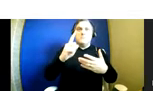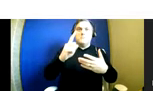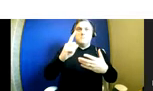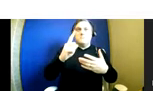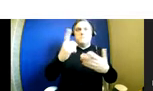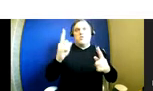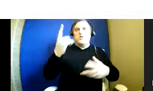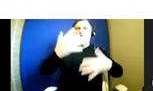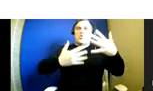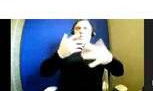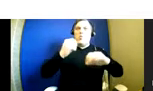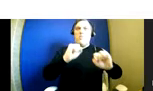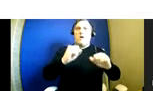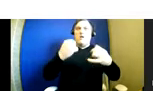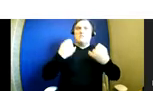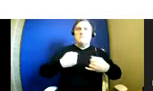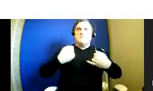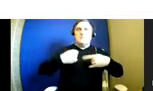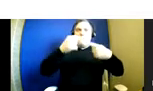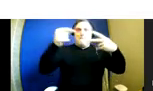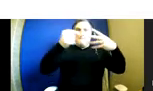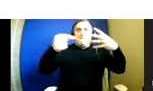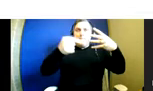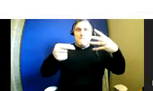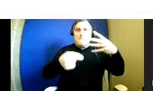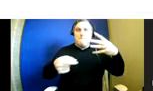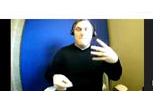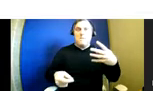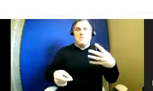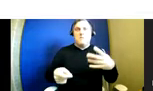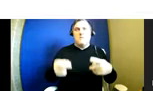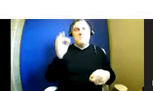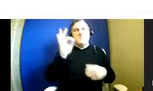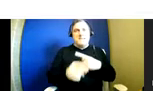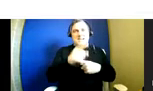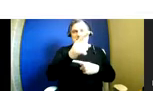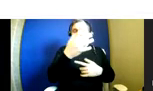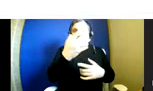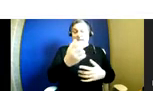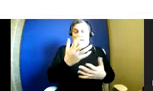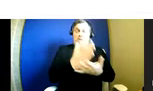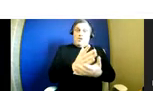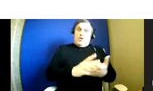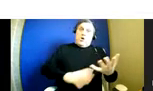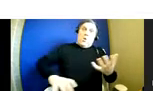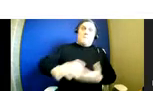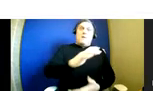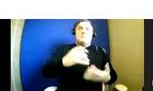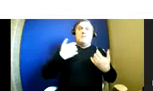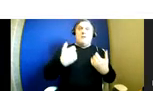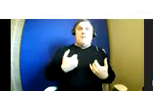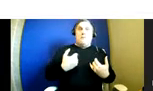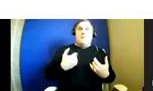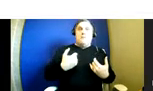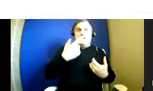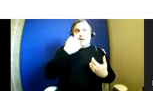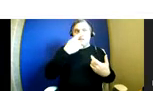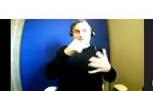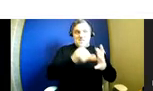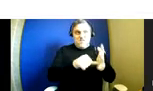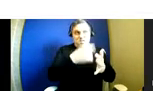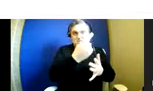symptoms, just to make sure that we're not missing anything, because especially when somebody's got a long and complex history of illness, it can be really difficult for them to try